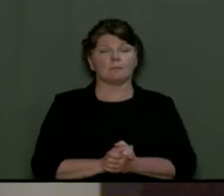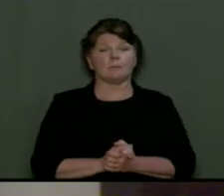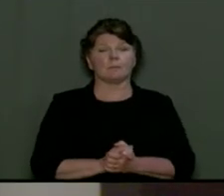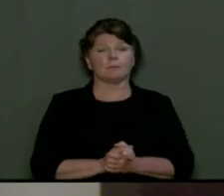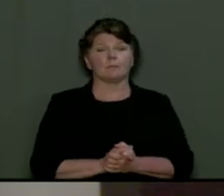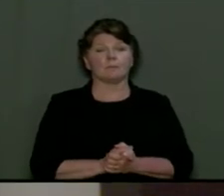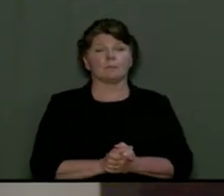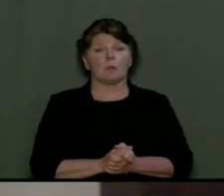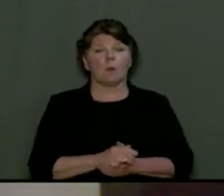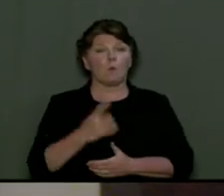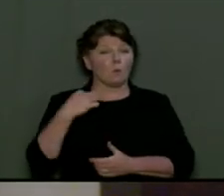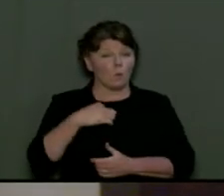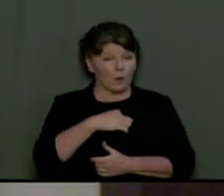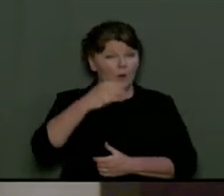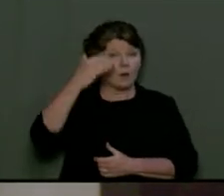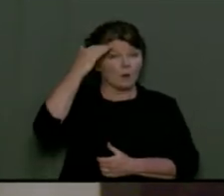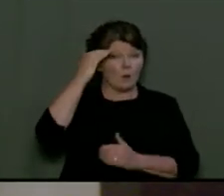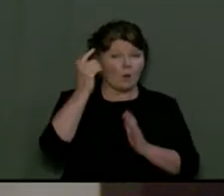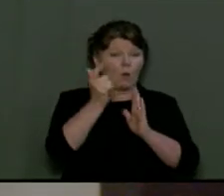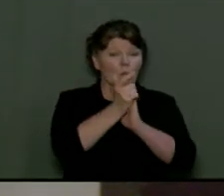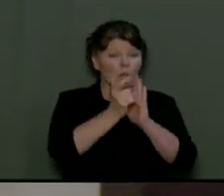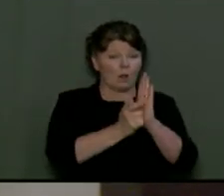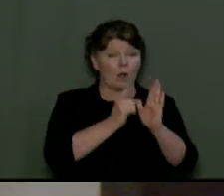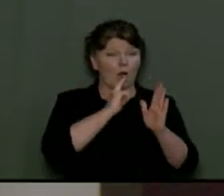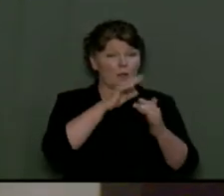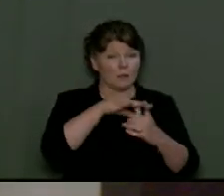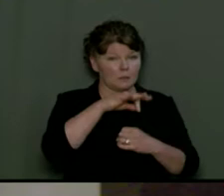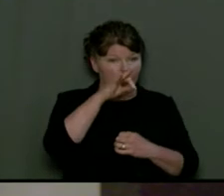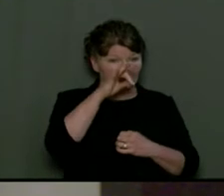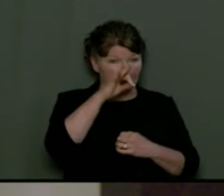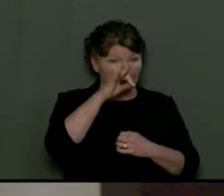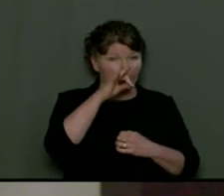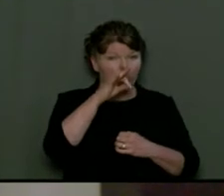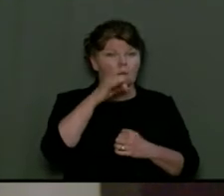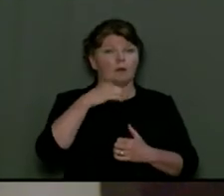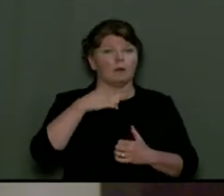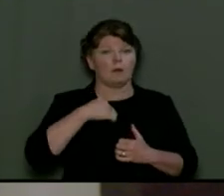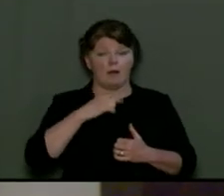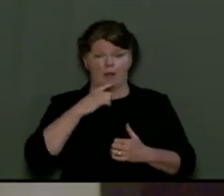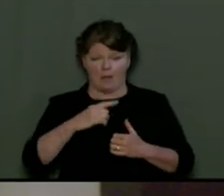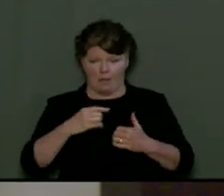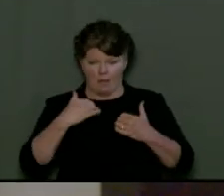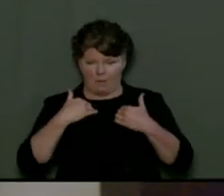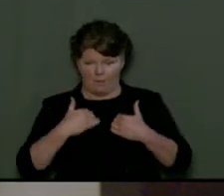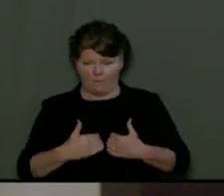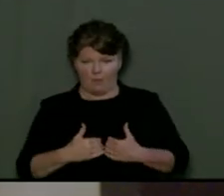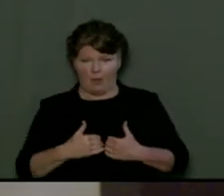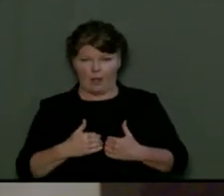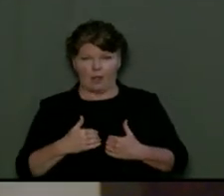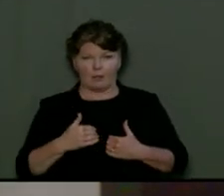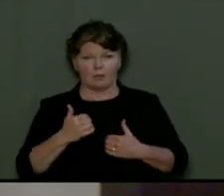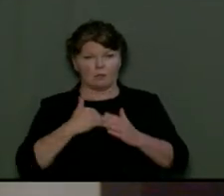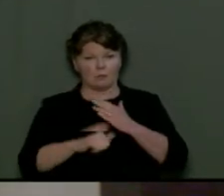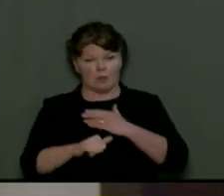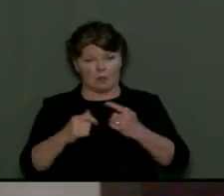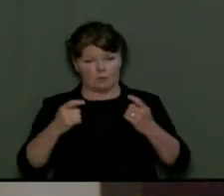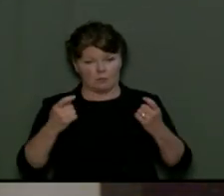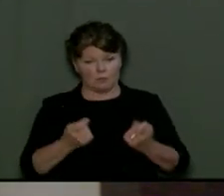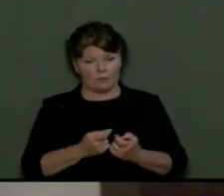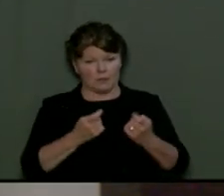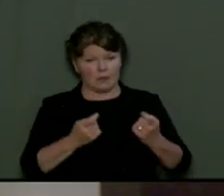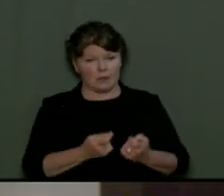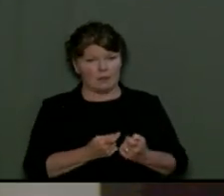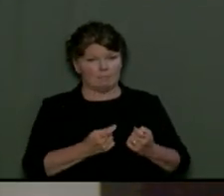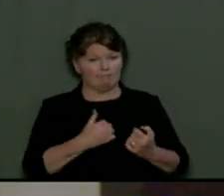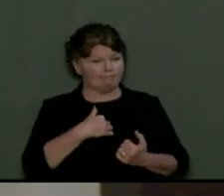"For we know that the law is spiritual, but I am of the flesh, sold under sin. I